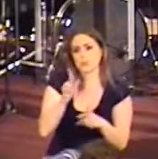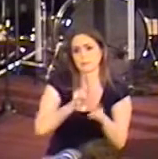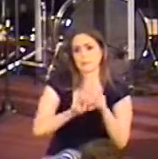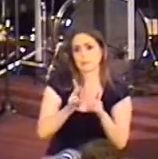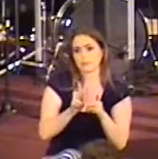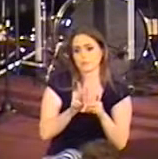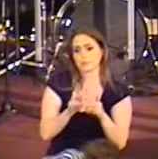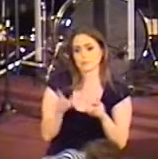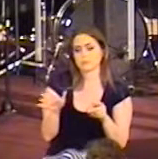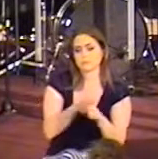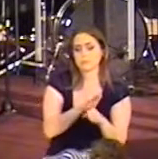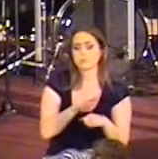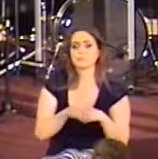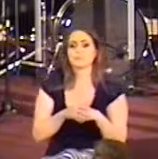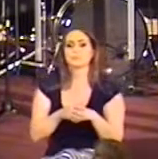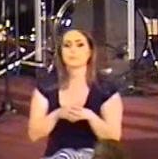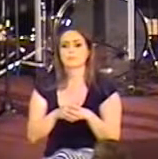been 120, wouldn't you?